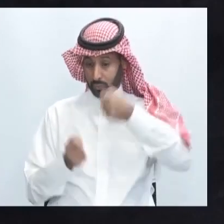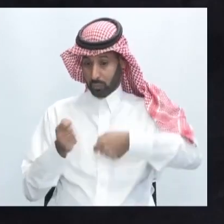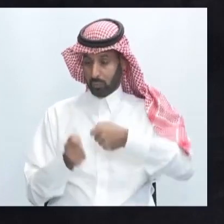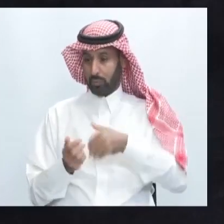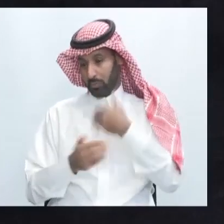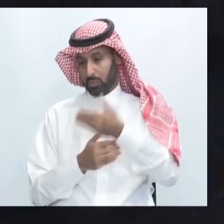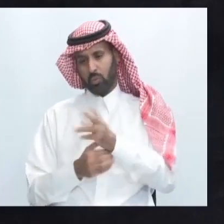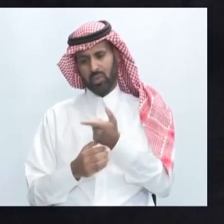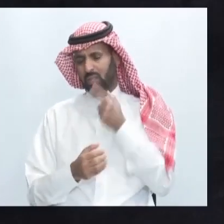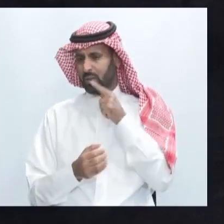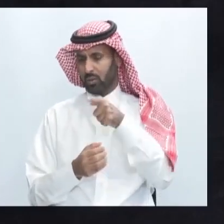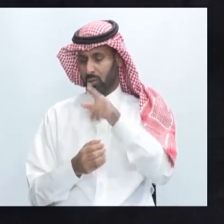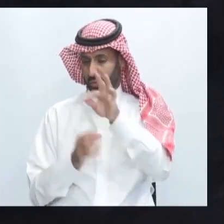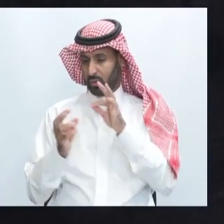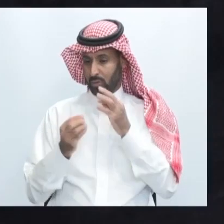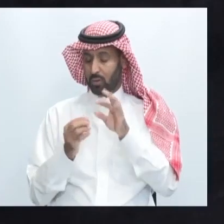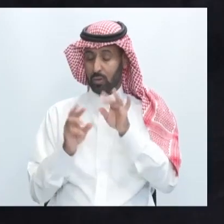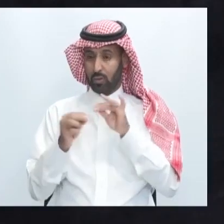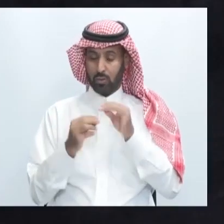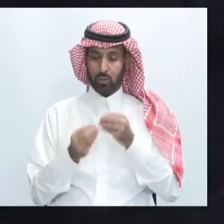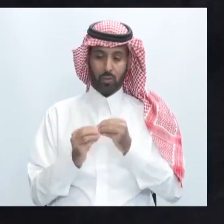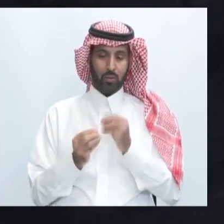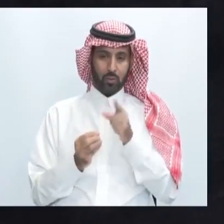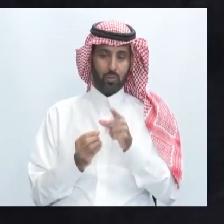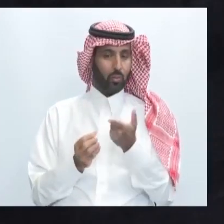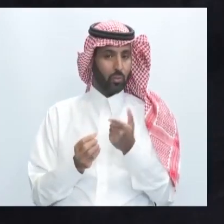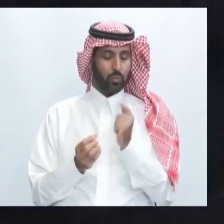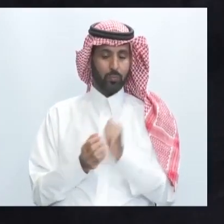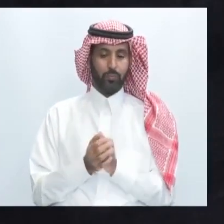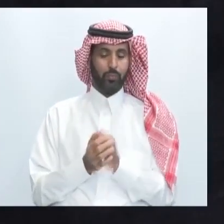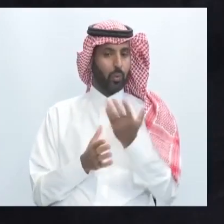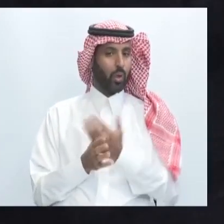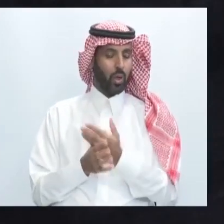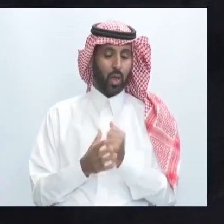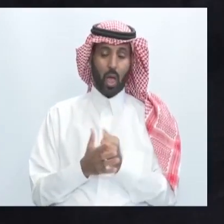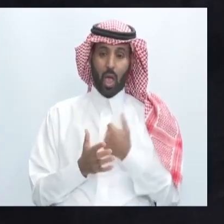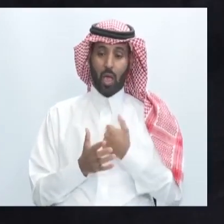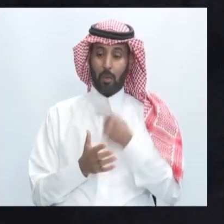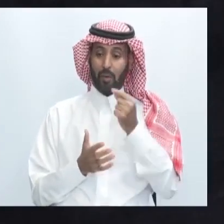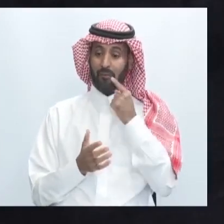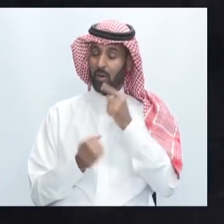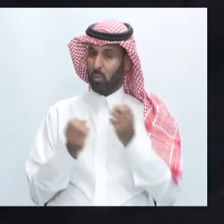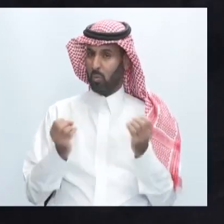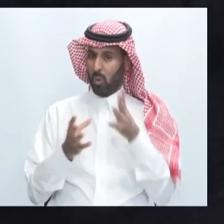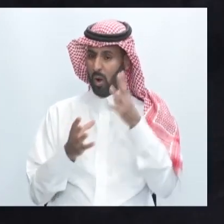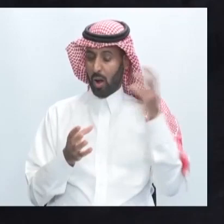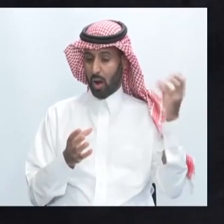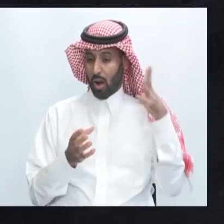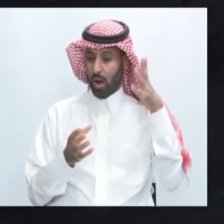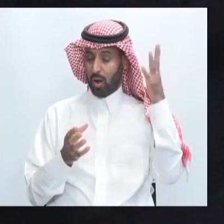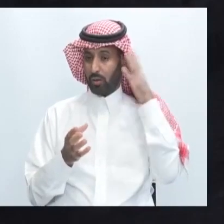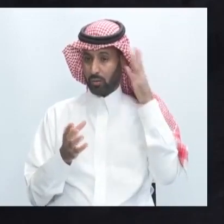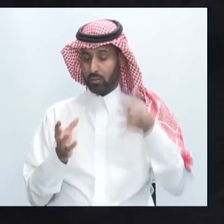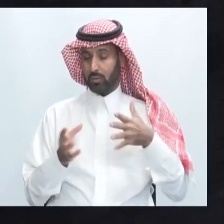room, which color would you choose and why is that? For me, I prefer bright colors for my room to make the